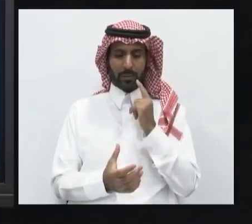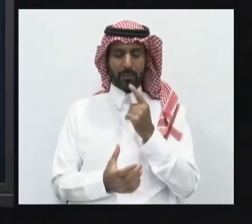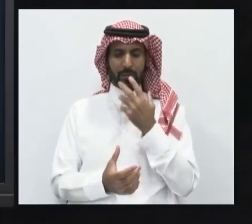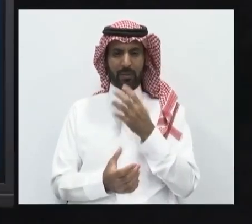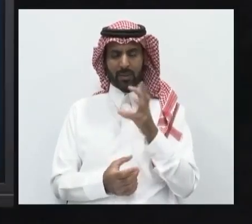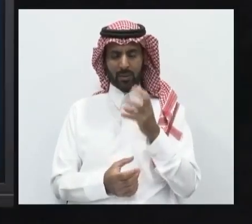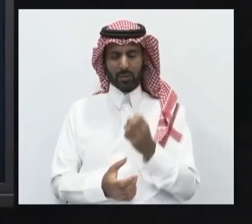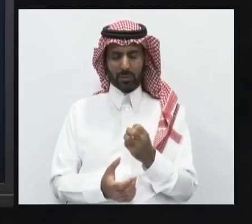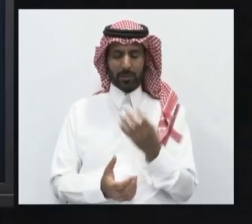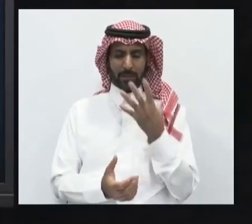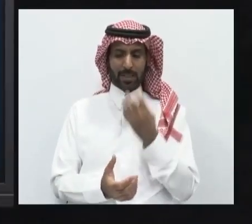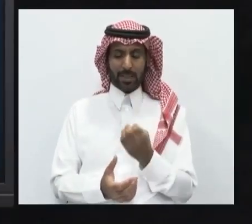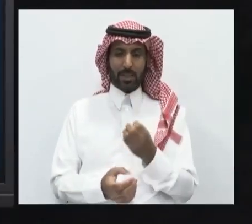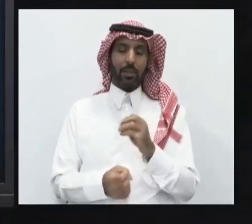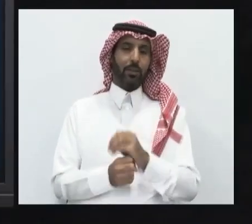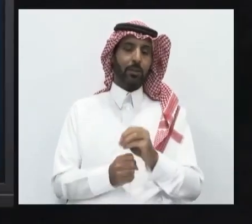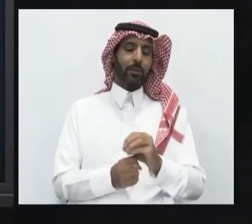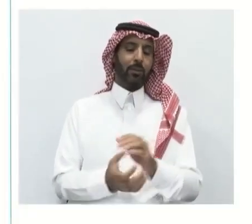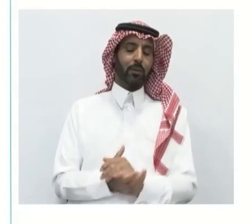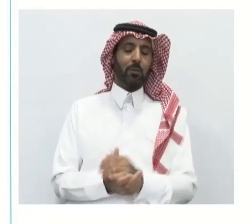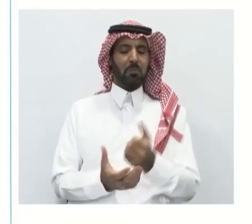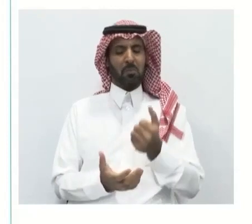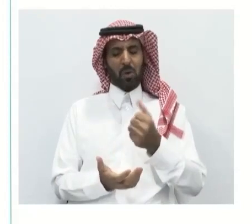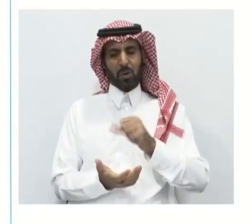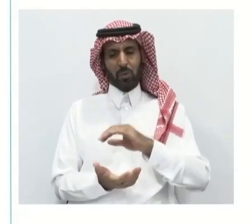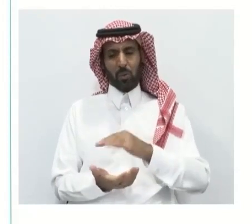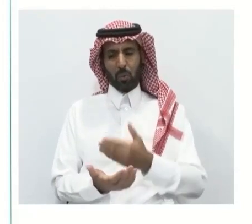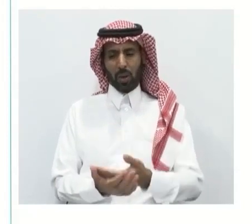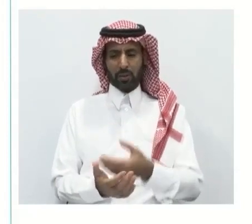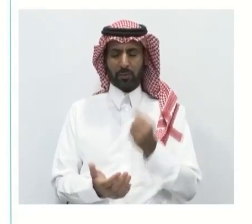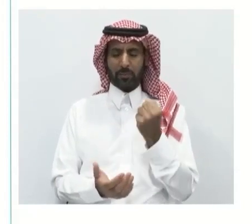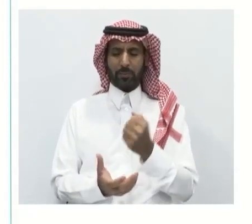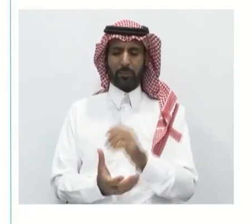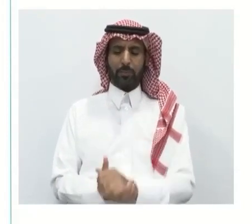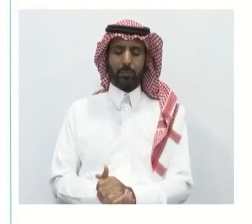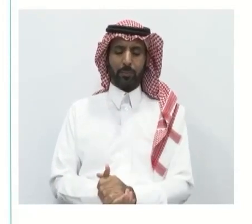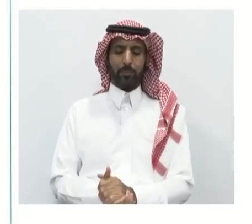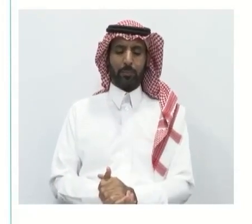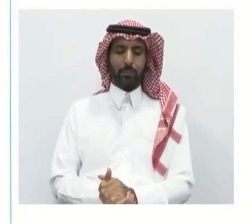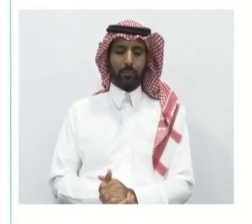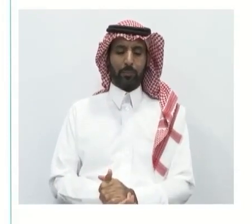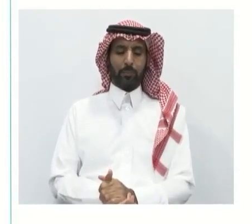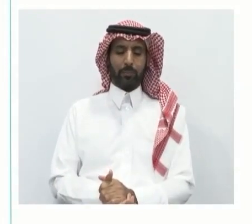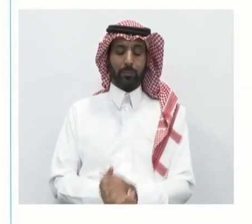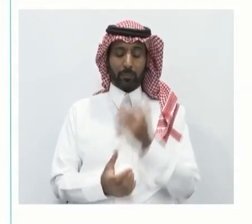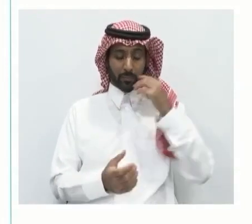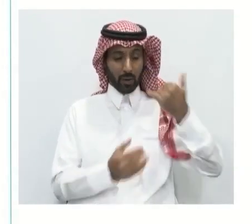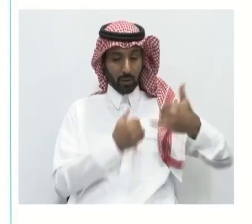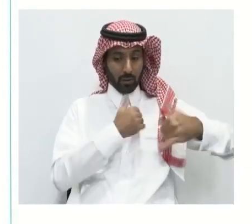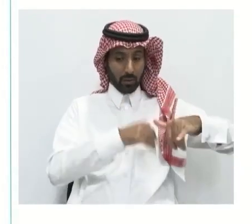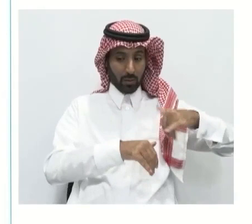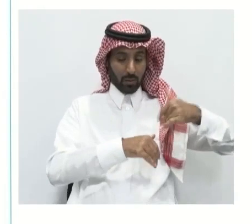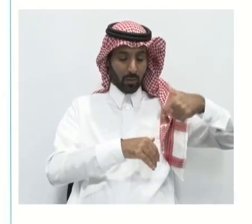are gloomy, are dark. Someone was murdered. The word pavement is the sidewalk. We'll see it in this